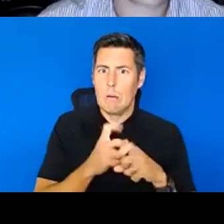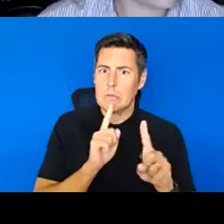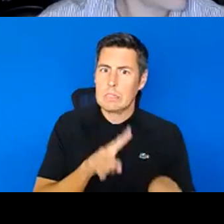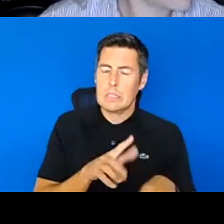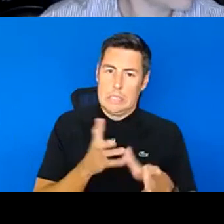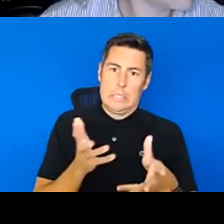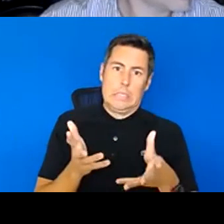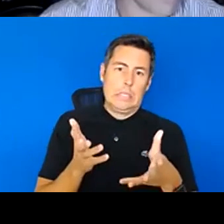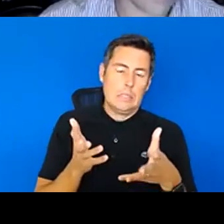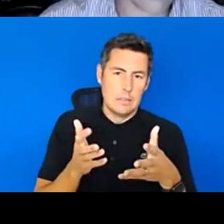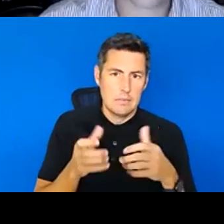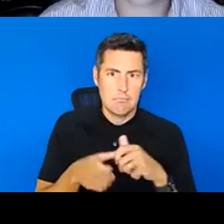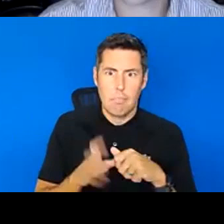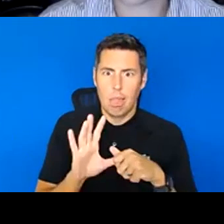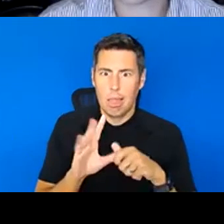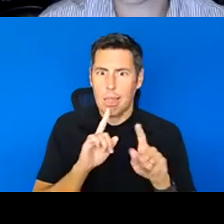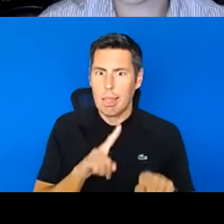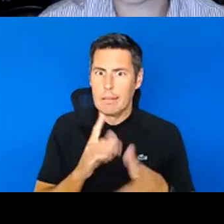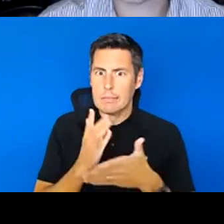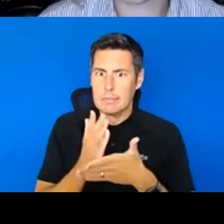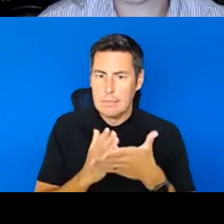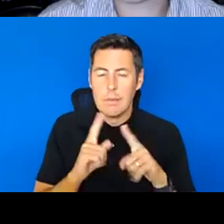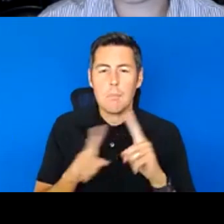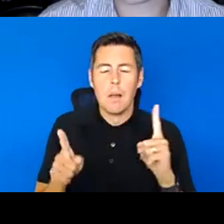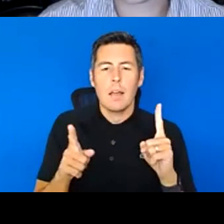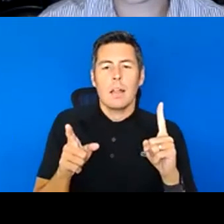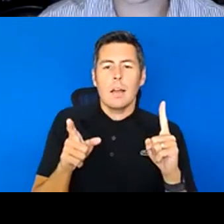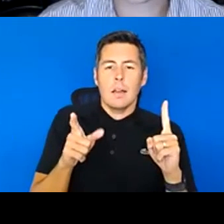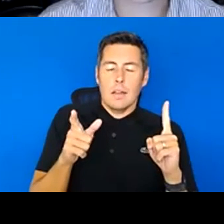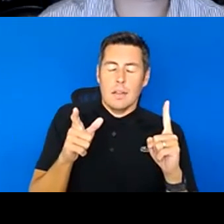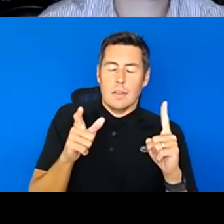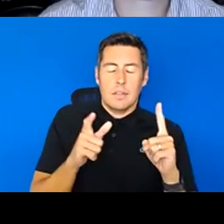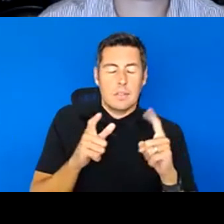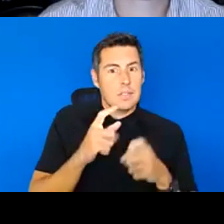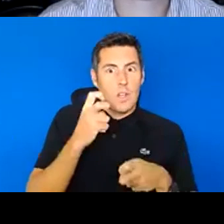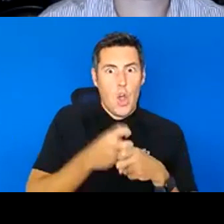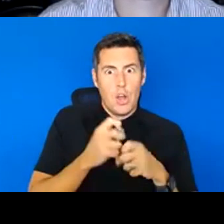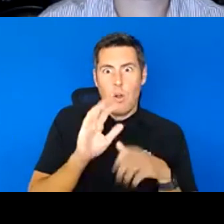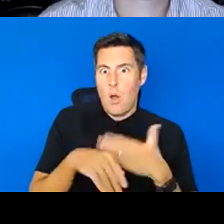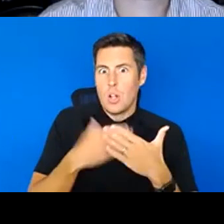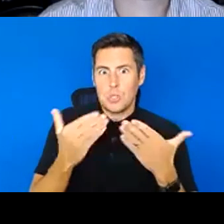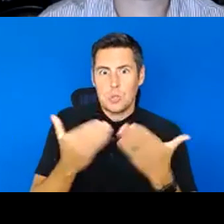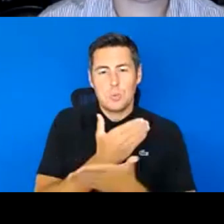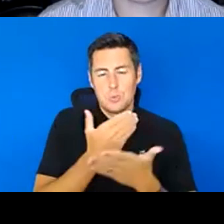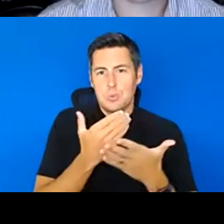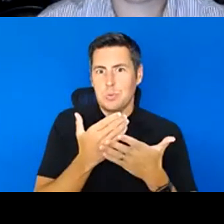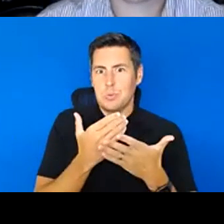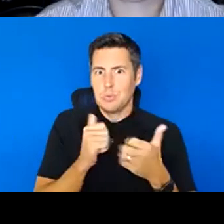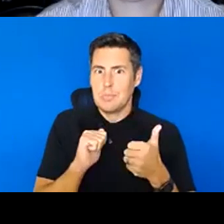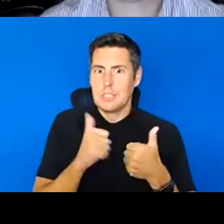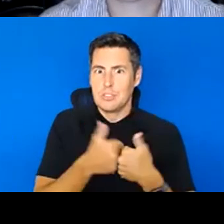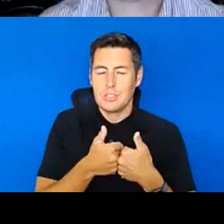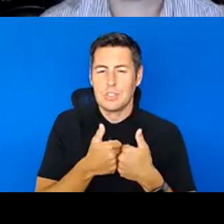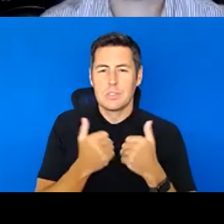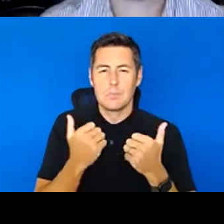Yes. And we are in uncharted territory, and I'm glad that we all recognize that. But hopefully we've got some things cleared up for you. And Keith, I